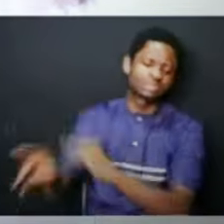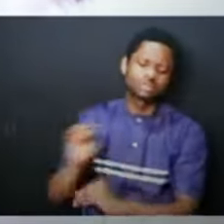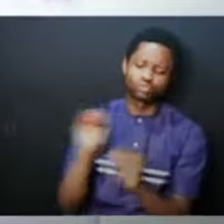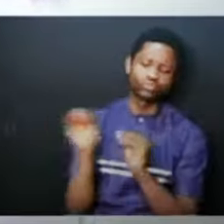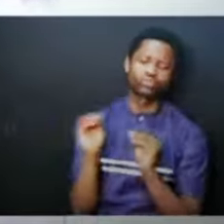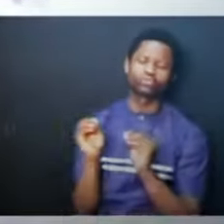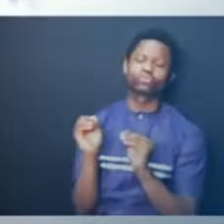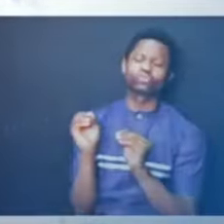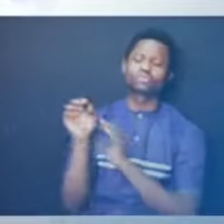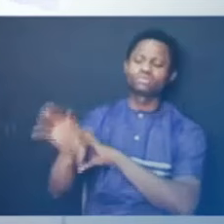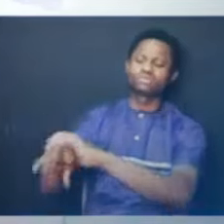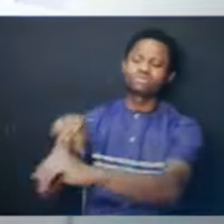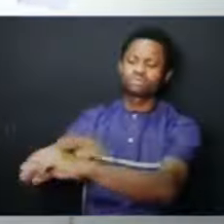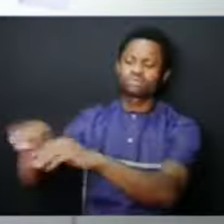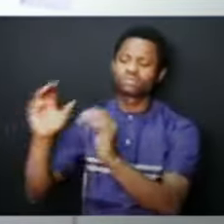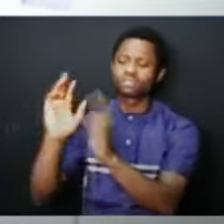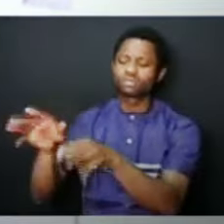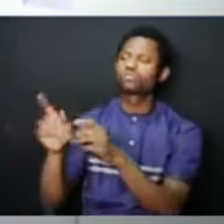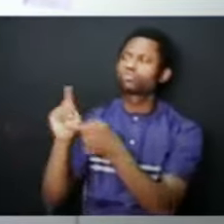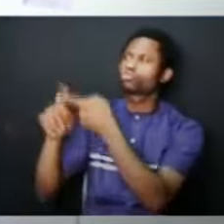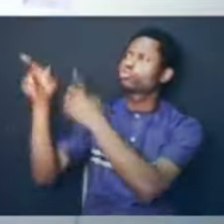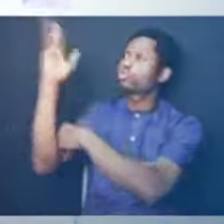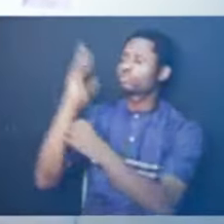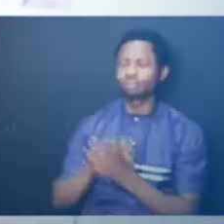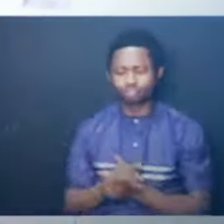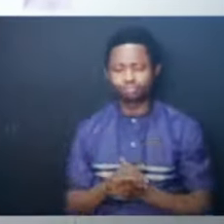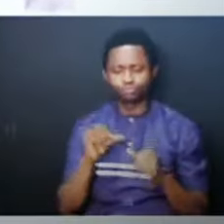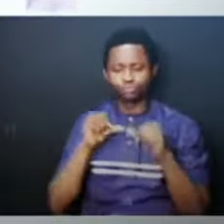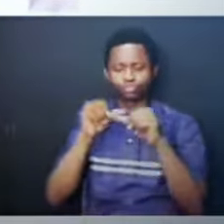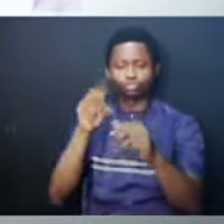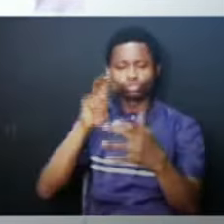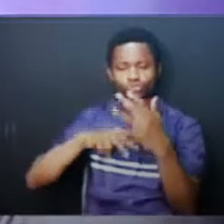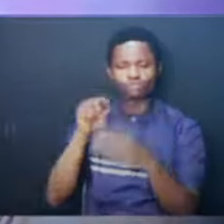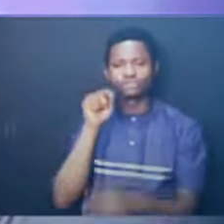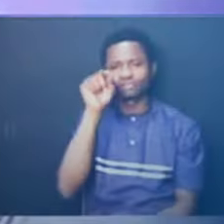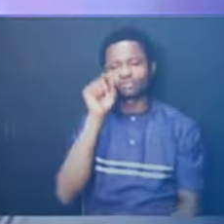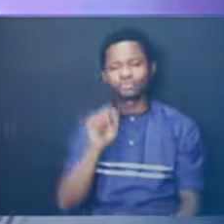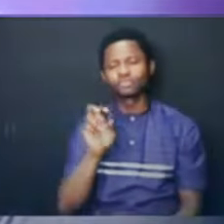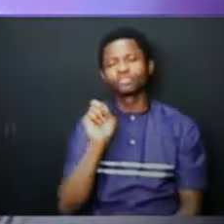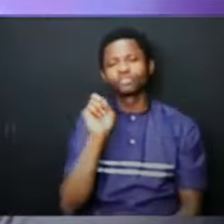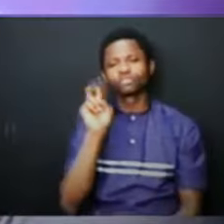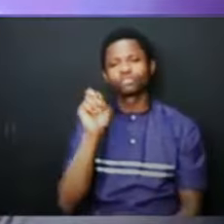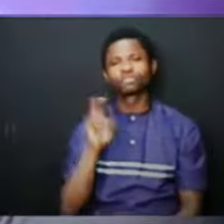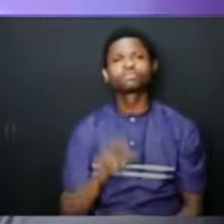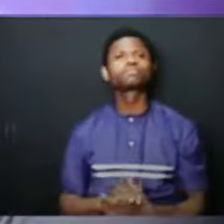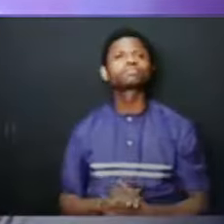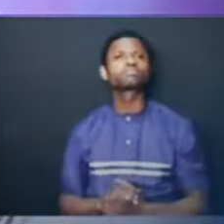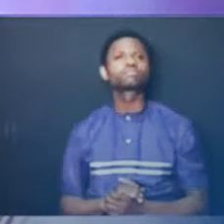as now let's go to verse 12. Yeah, twas when you mu dum you no. Verse